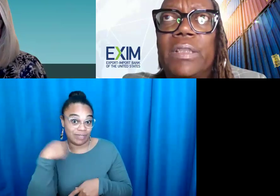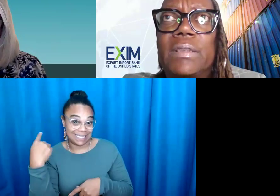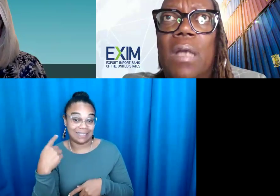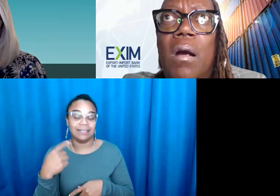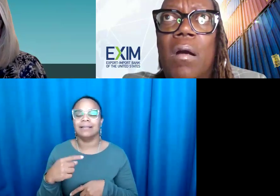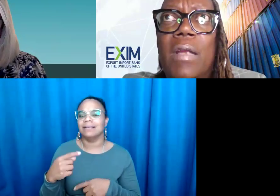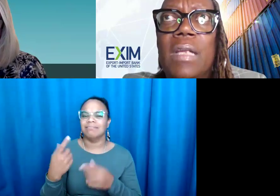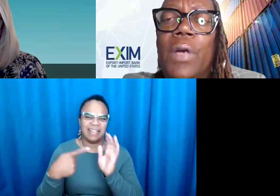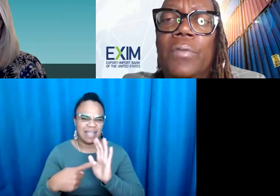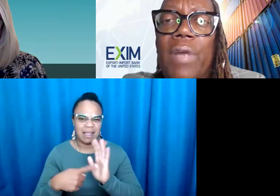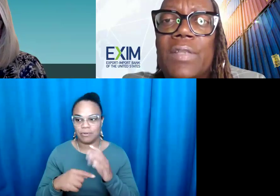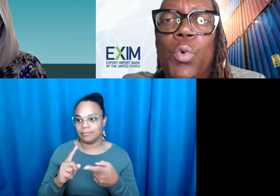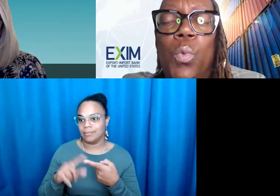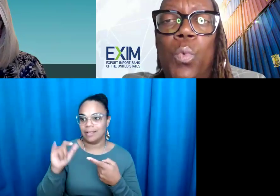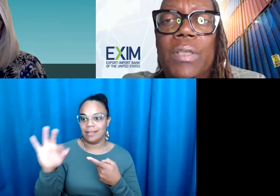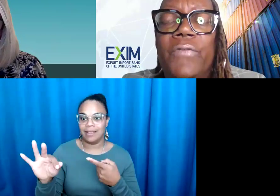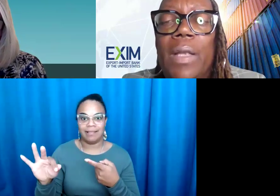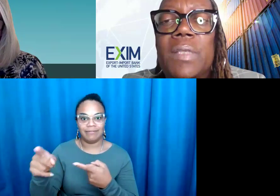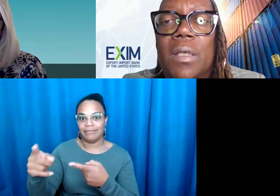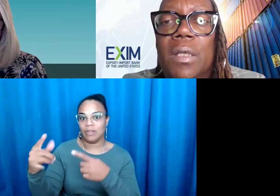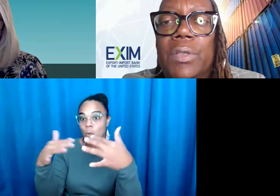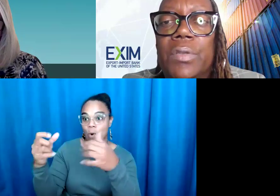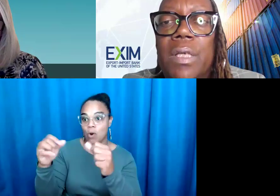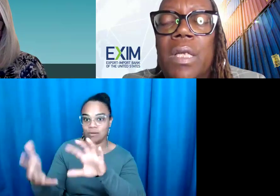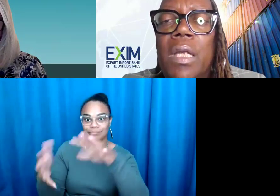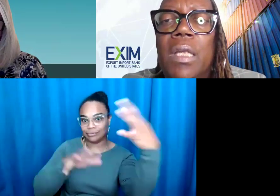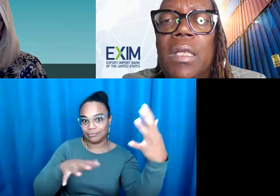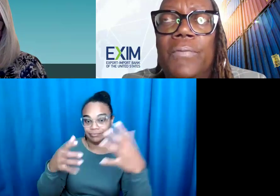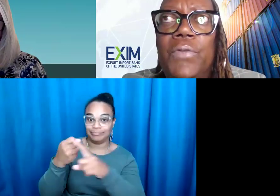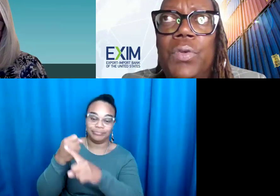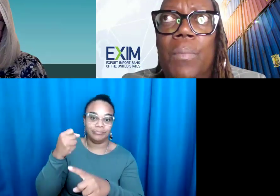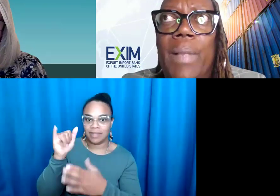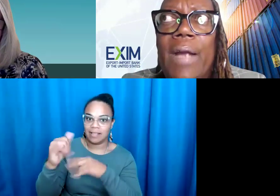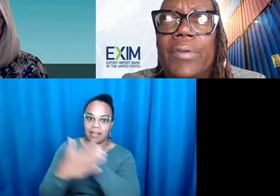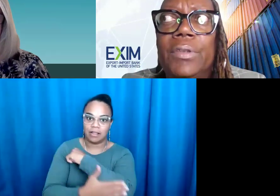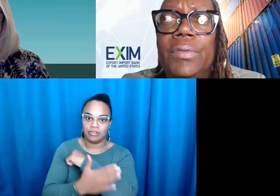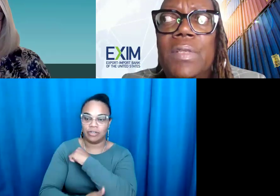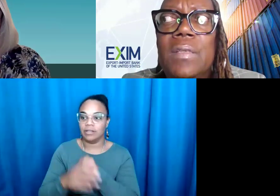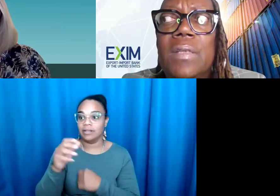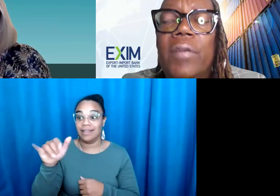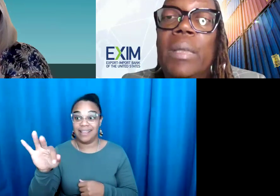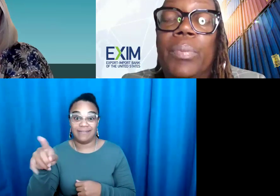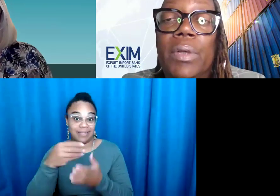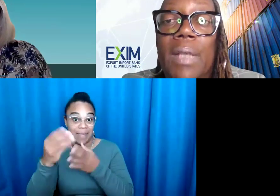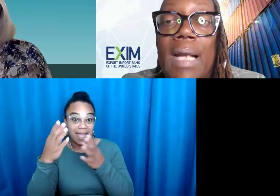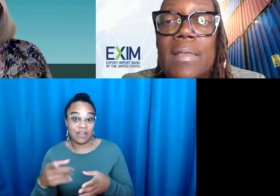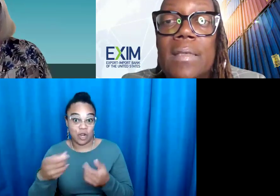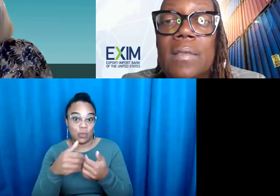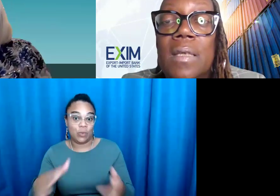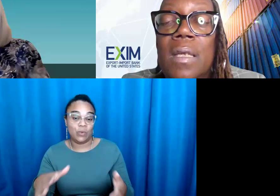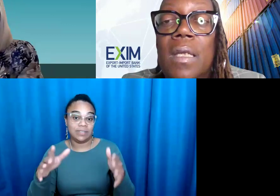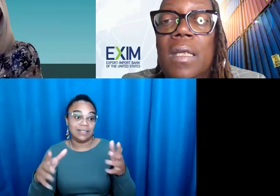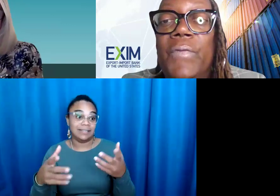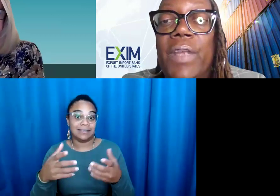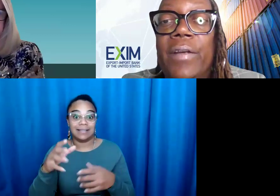those risks are if unrest or war develops in a country, if your buyer loses their import